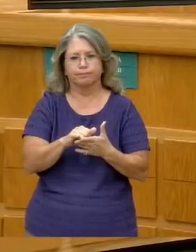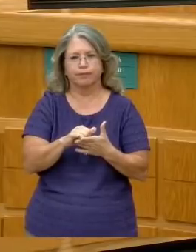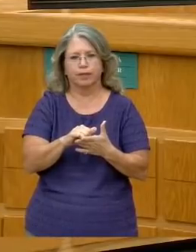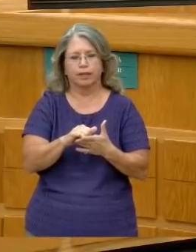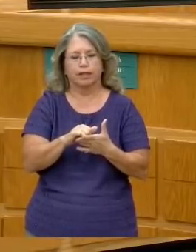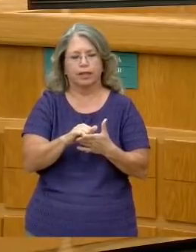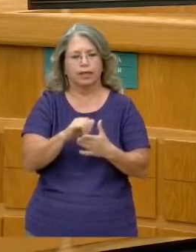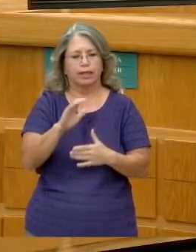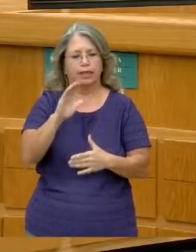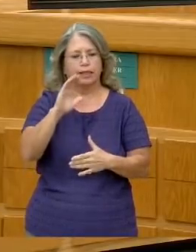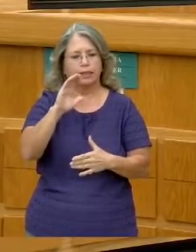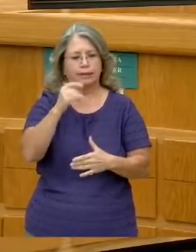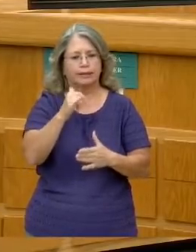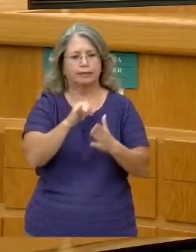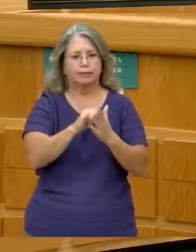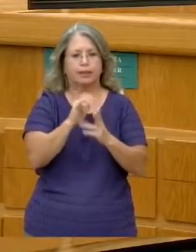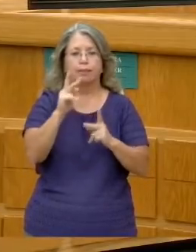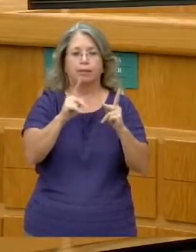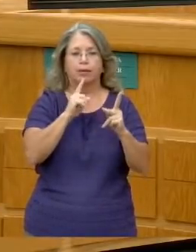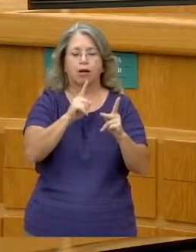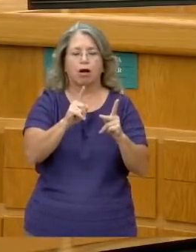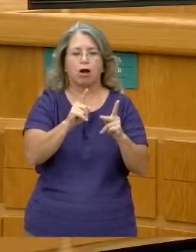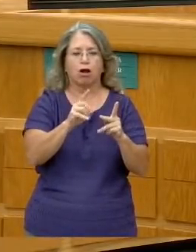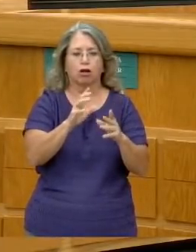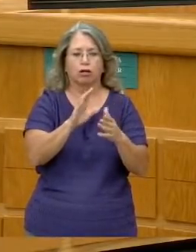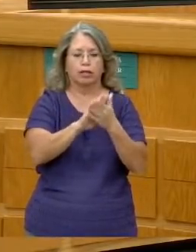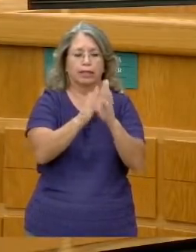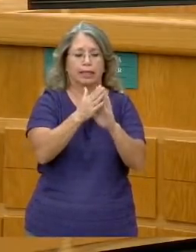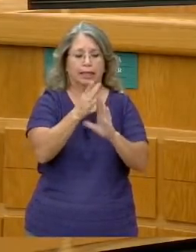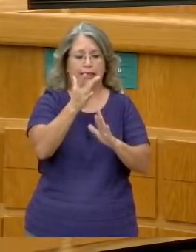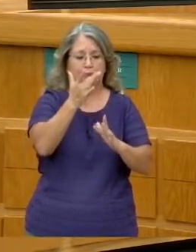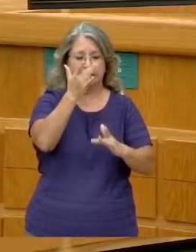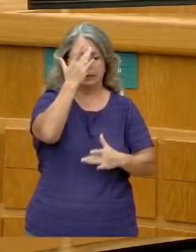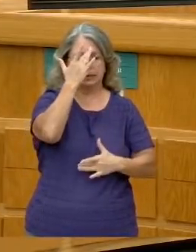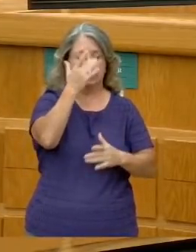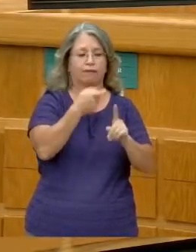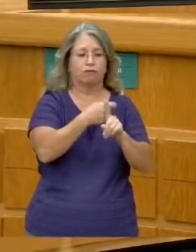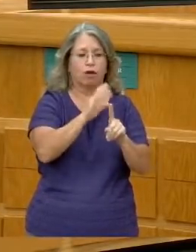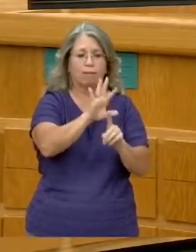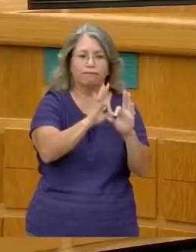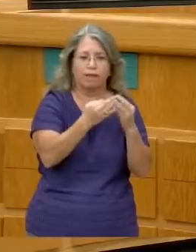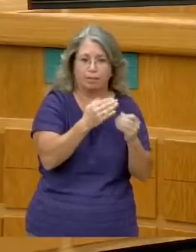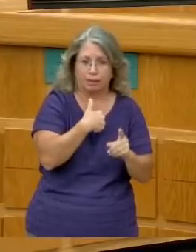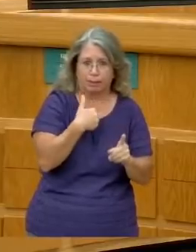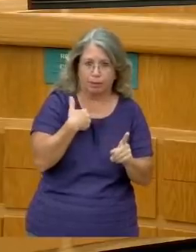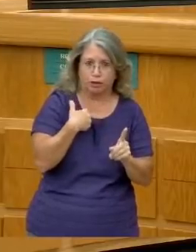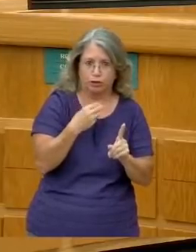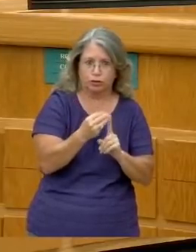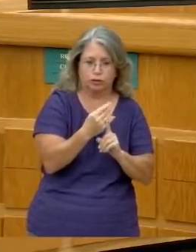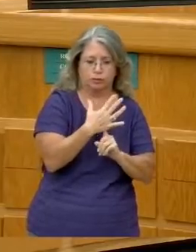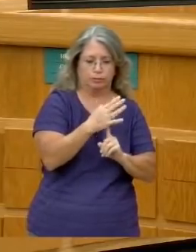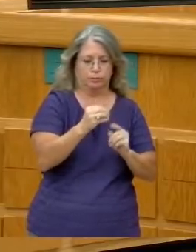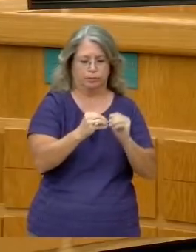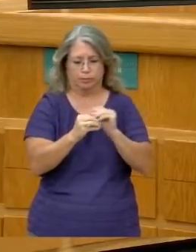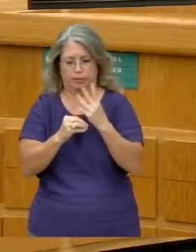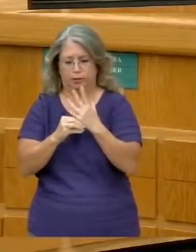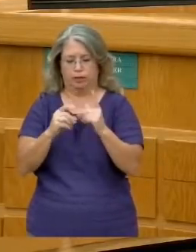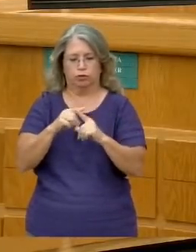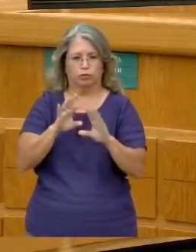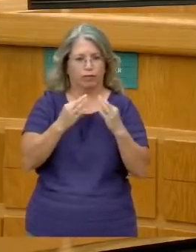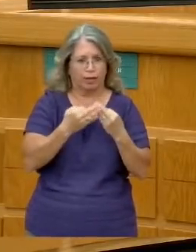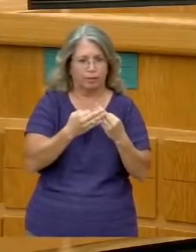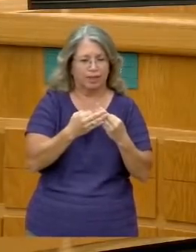contagion. In other words, you're catching it from family members or people close to you. Let me make this suggestion and request. If you think you've got